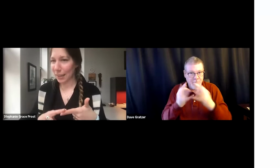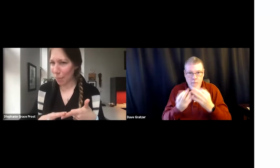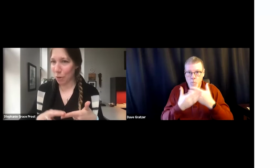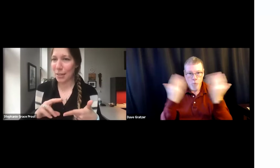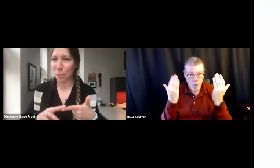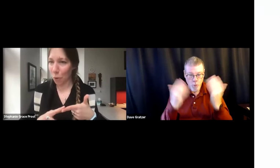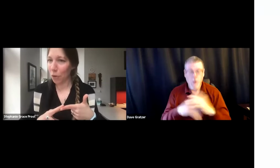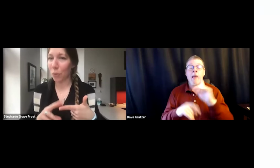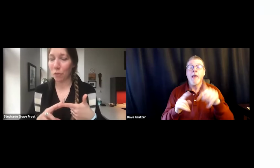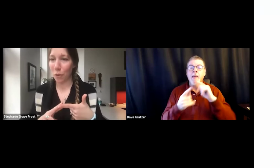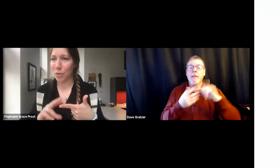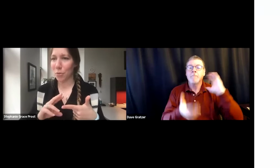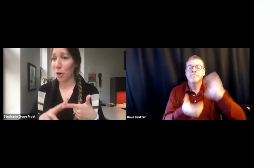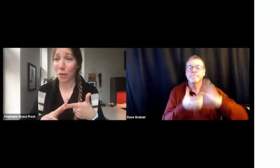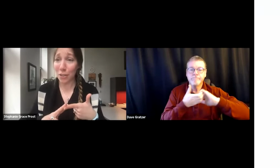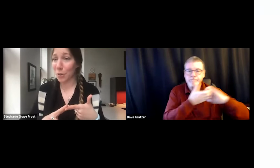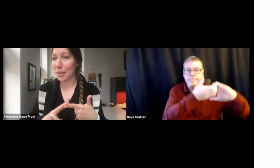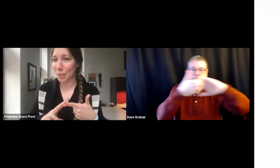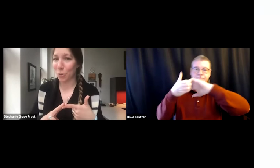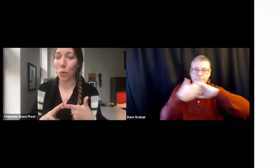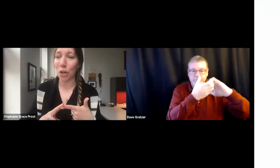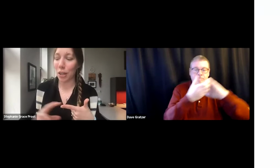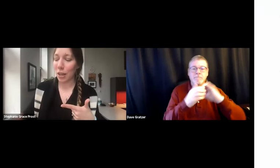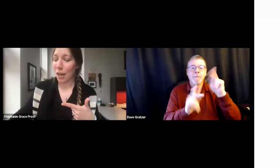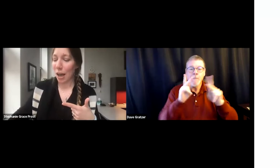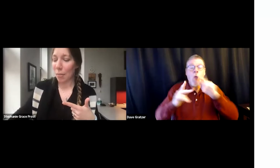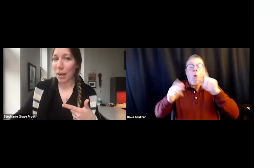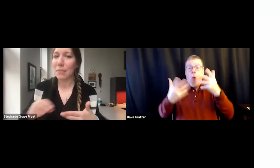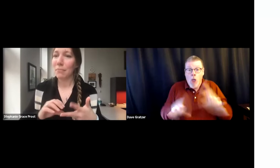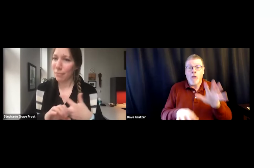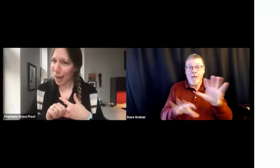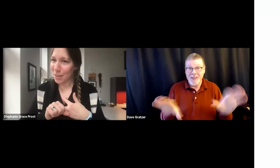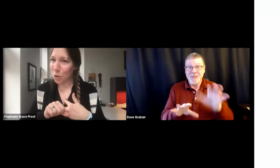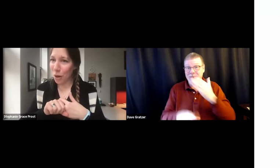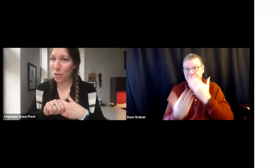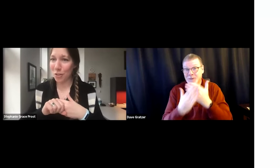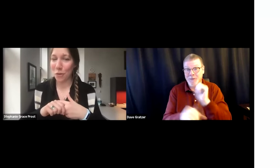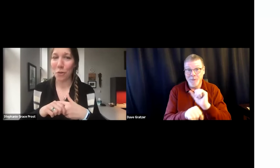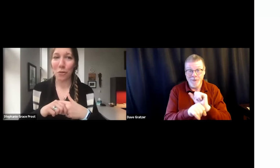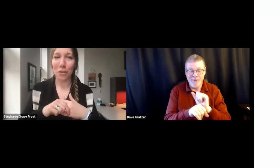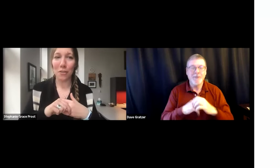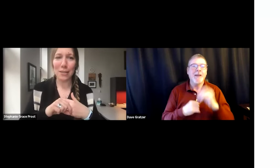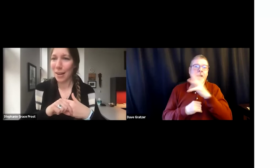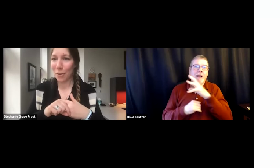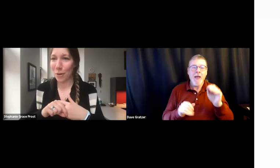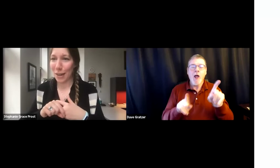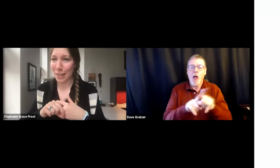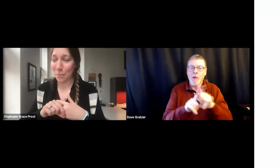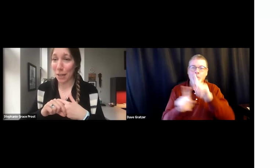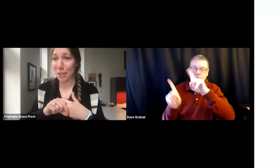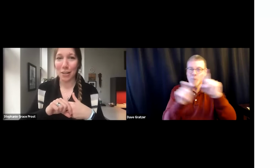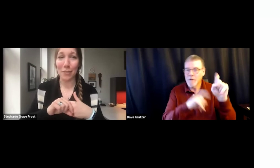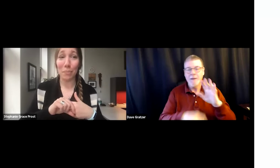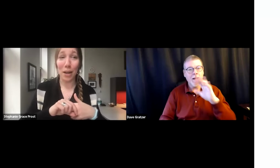willing to collaborate, to broker with folks who are already doing this good work. And ask questions of your older adults. Not everyone